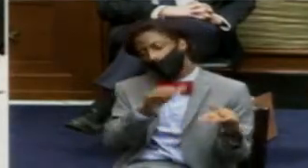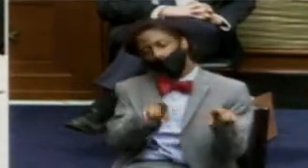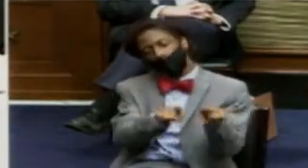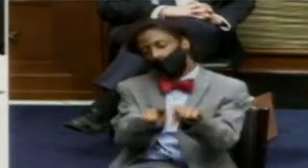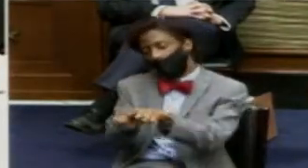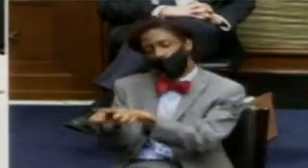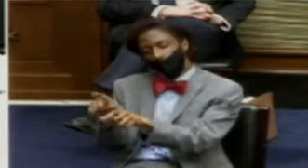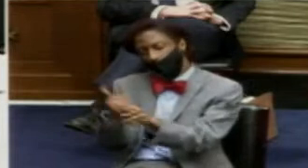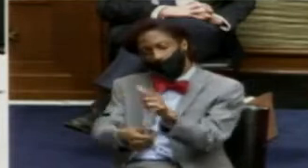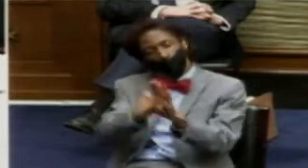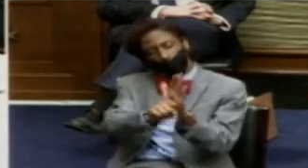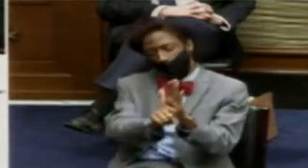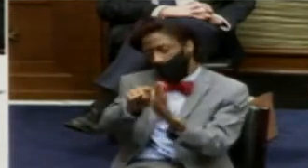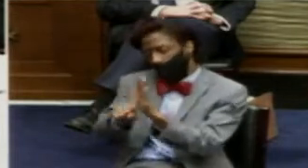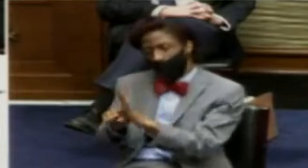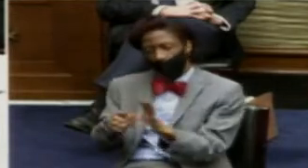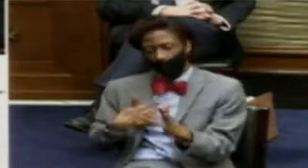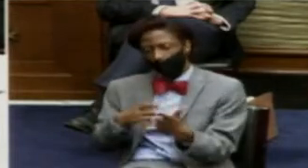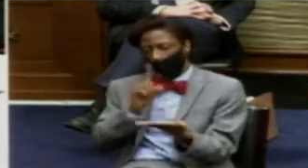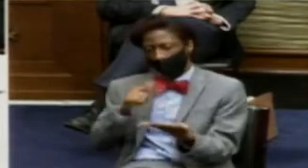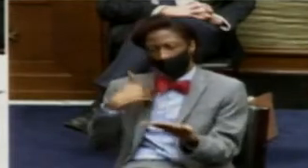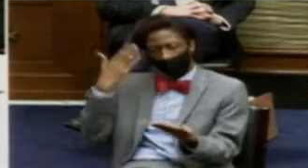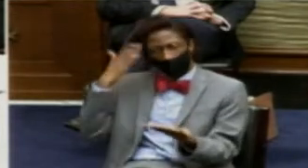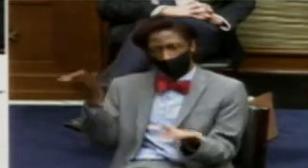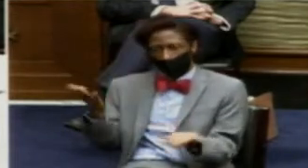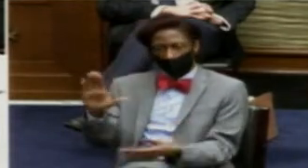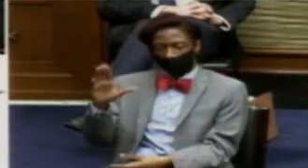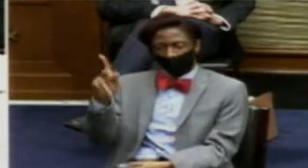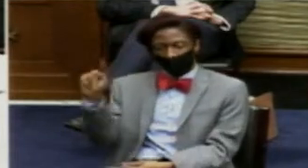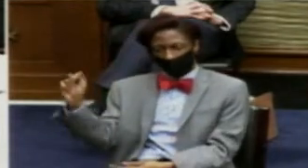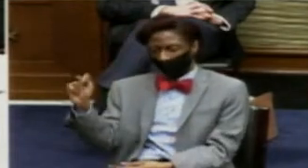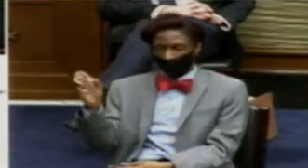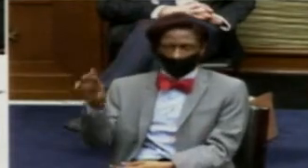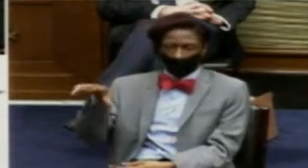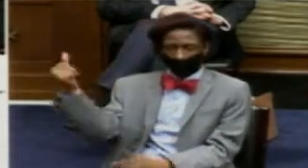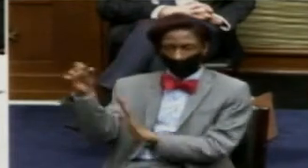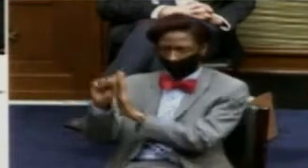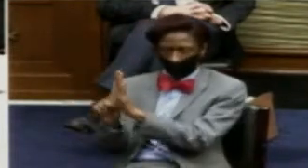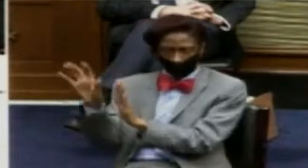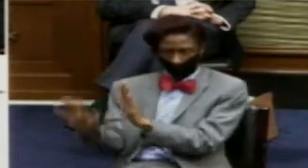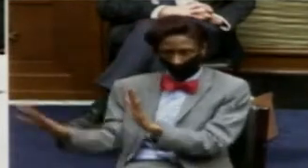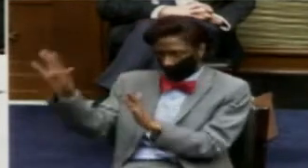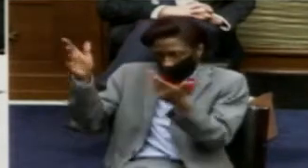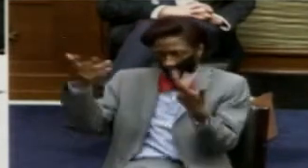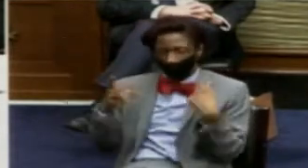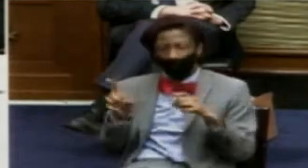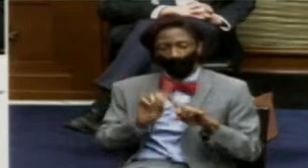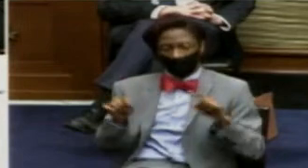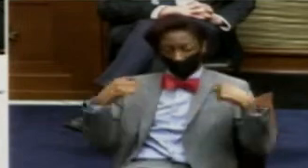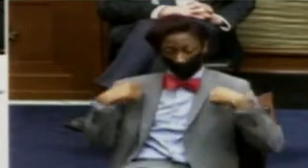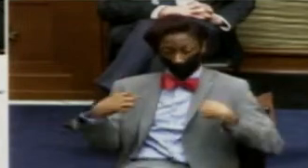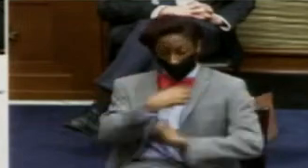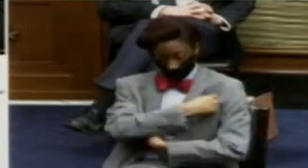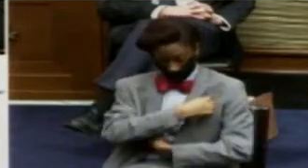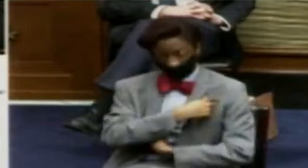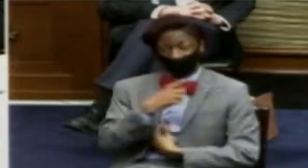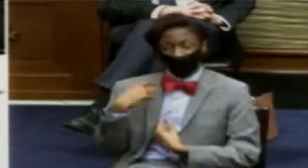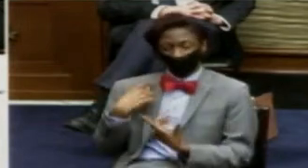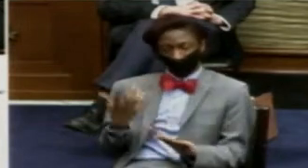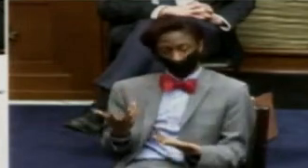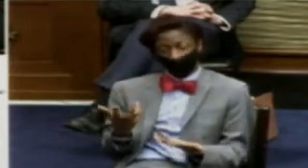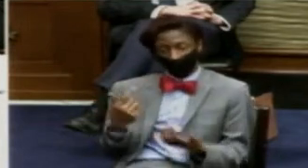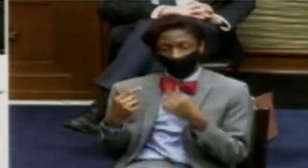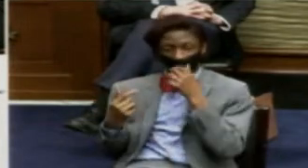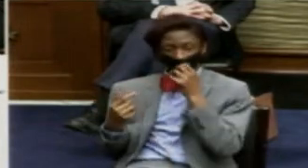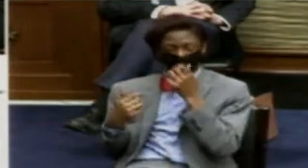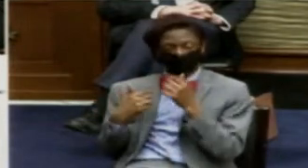In fact, I'm not sure what it is in Kentucky or in other states. But we actually think that